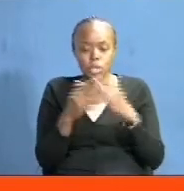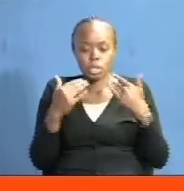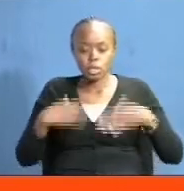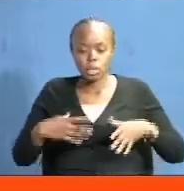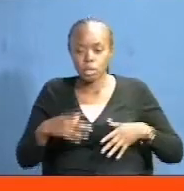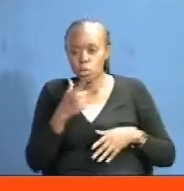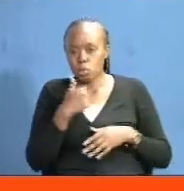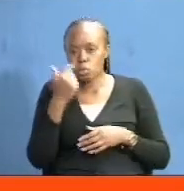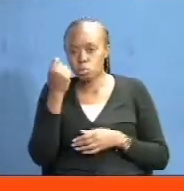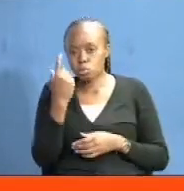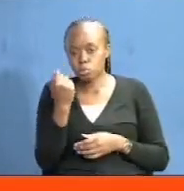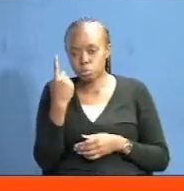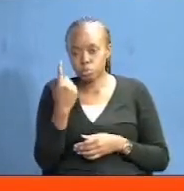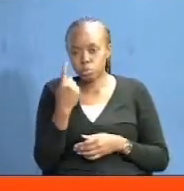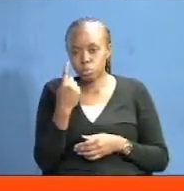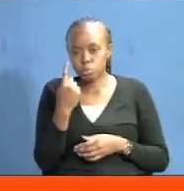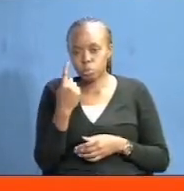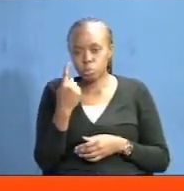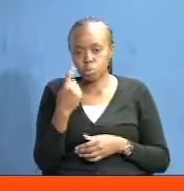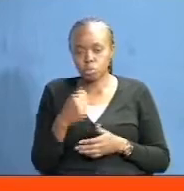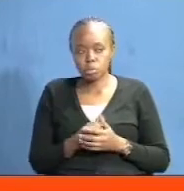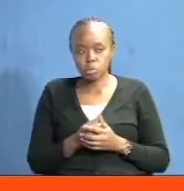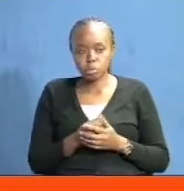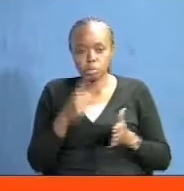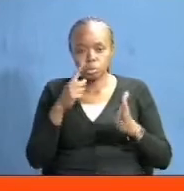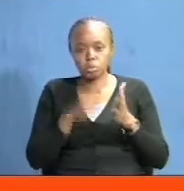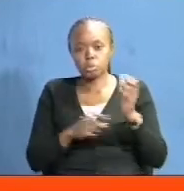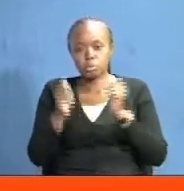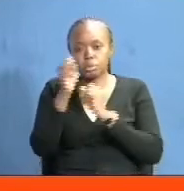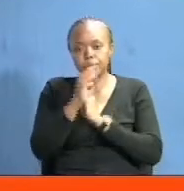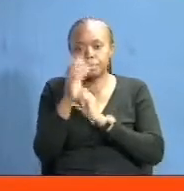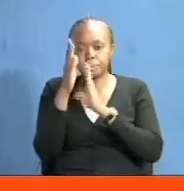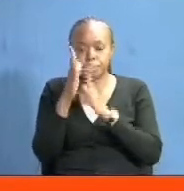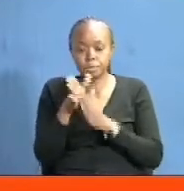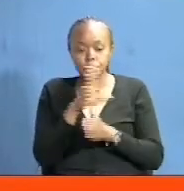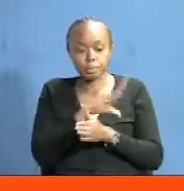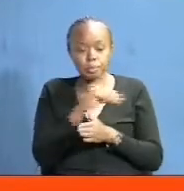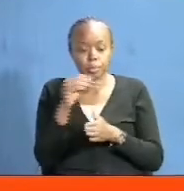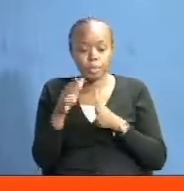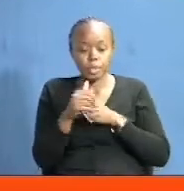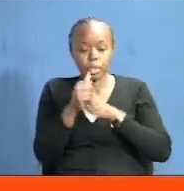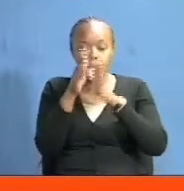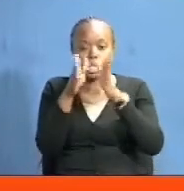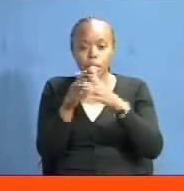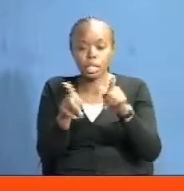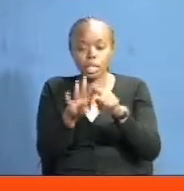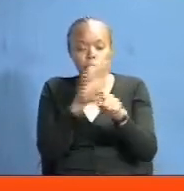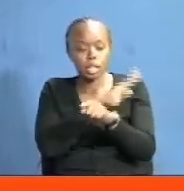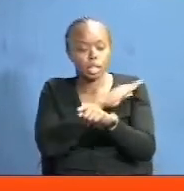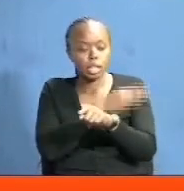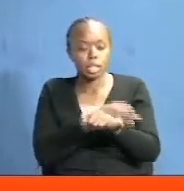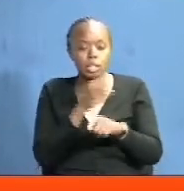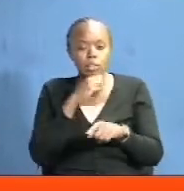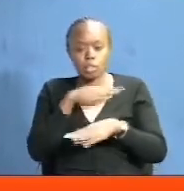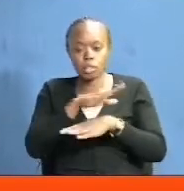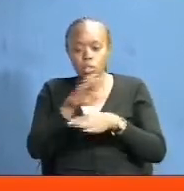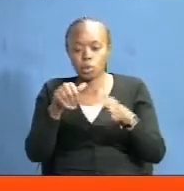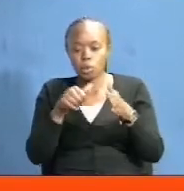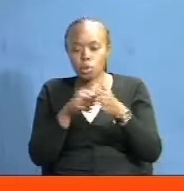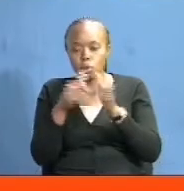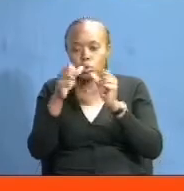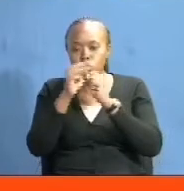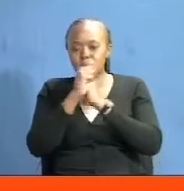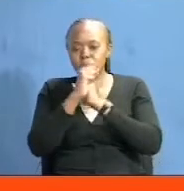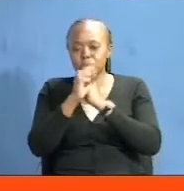who understand what politics and leadership and power is all about. It's a strong